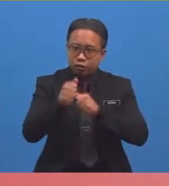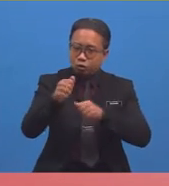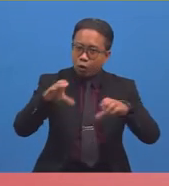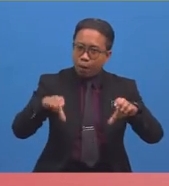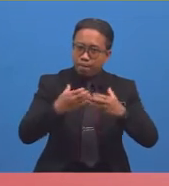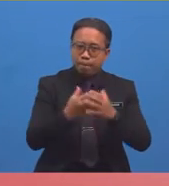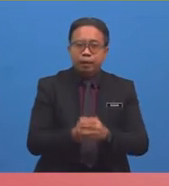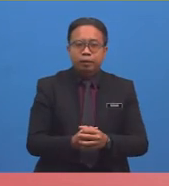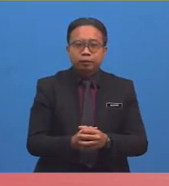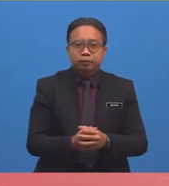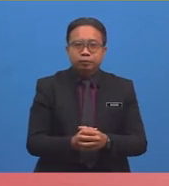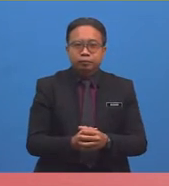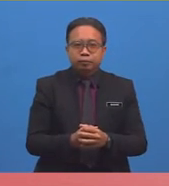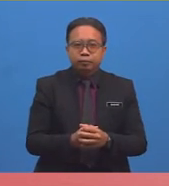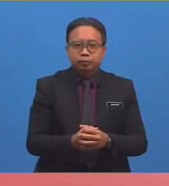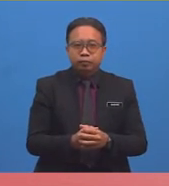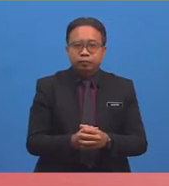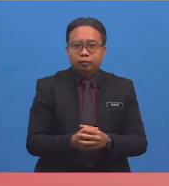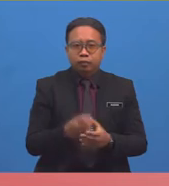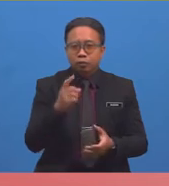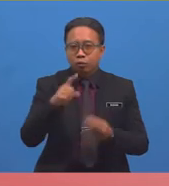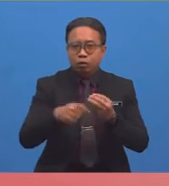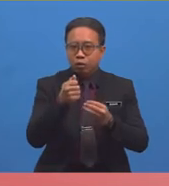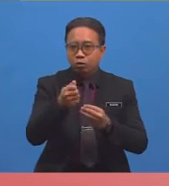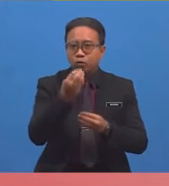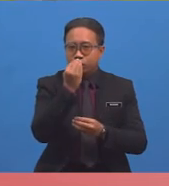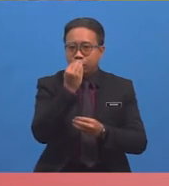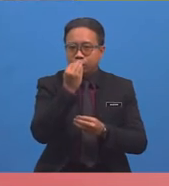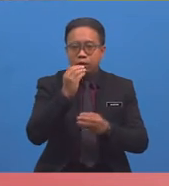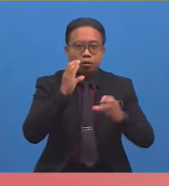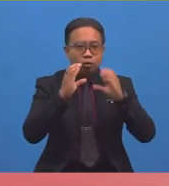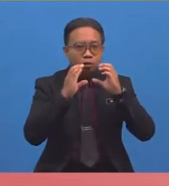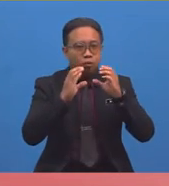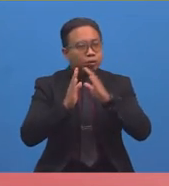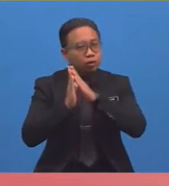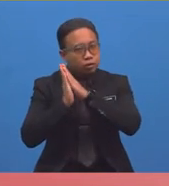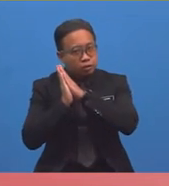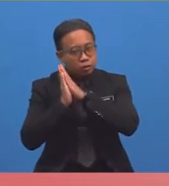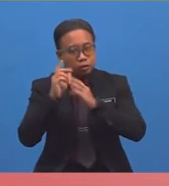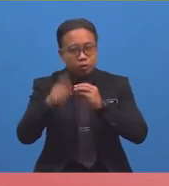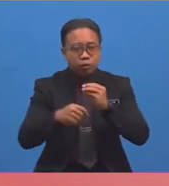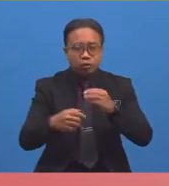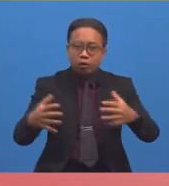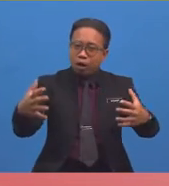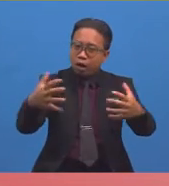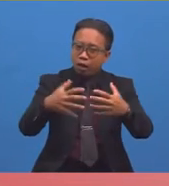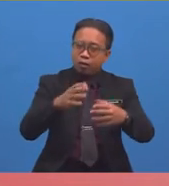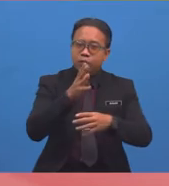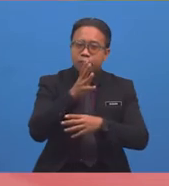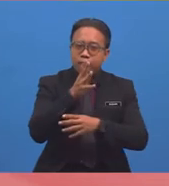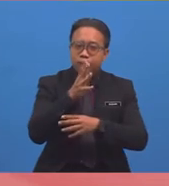make is considered an action verb. When you eat, when you talk, when you sleep, when you hug your